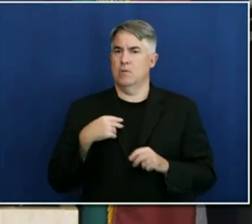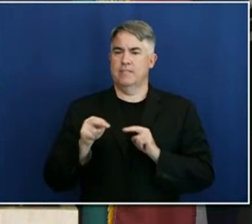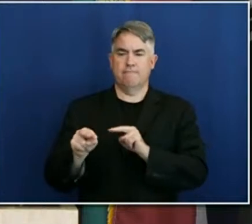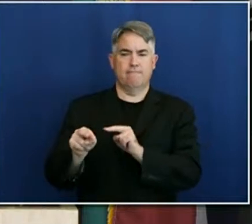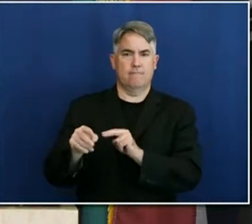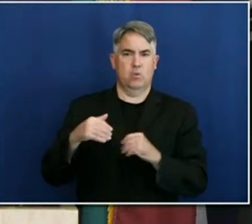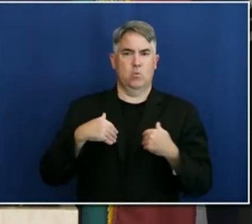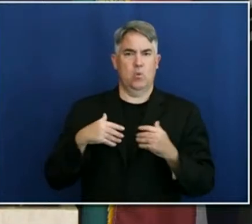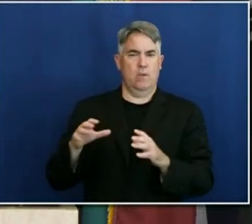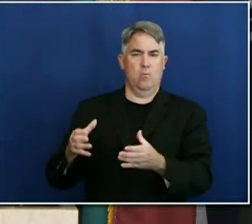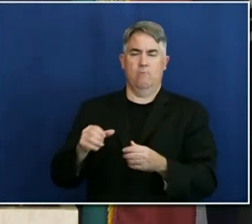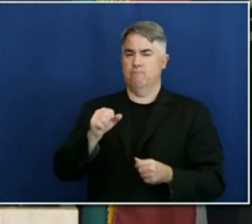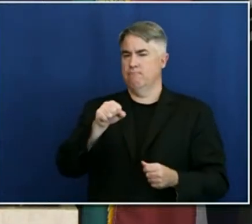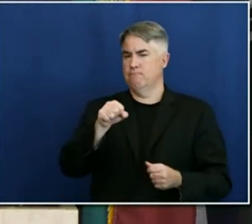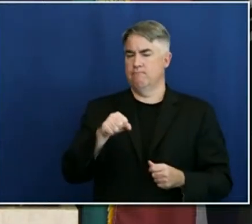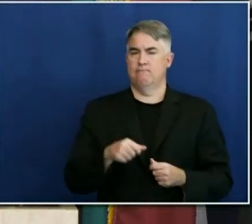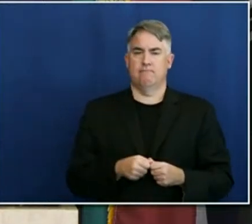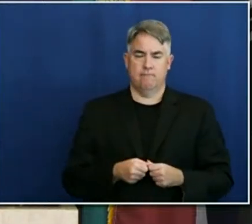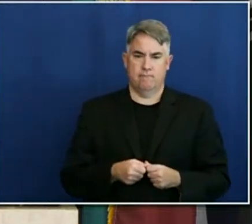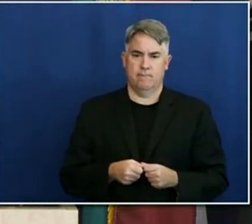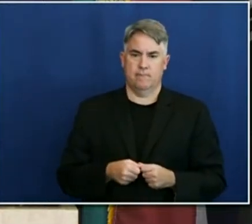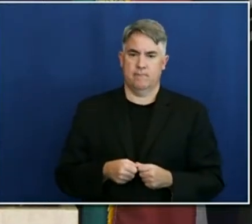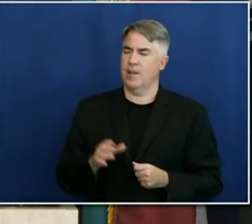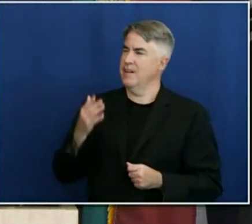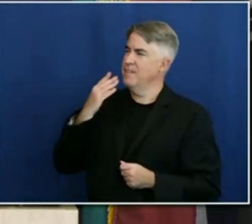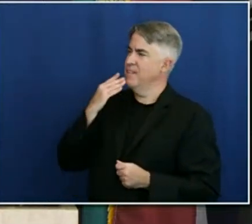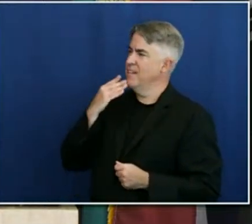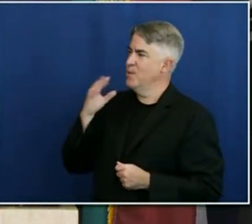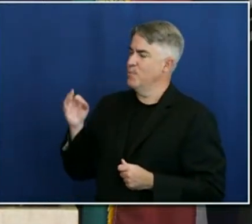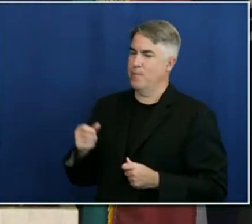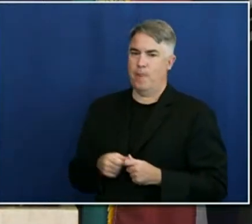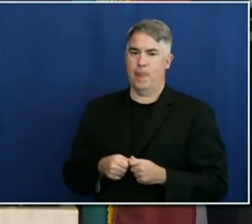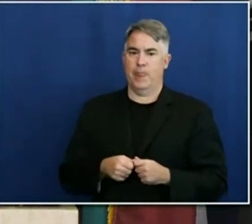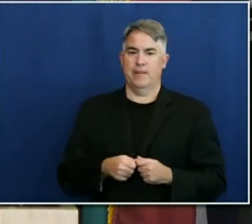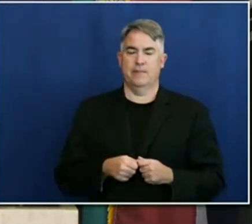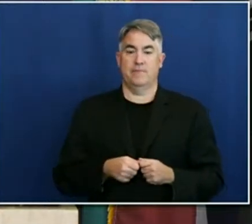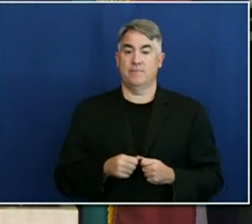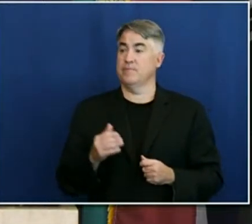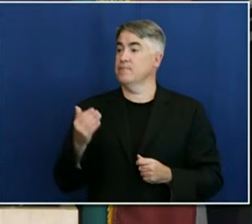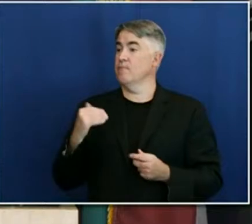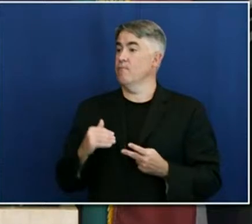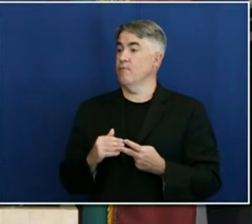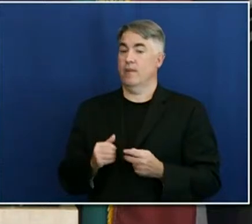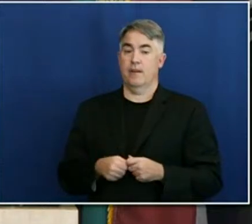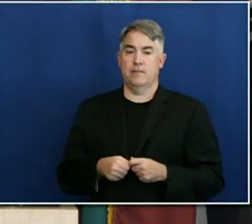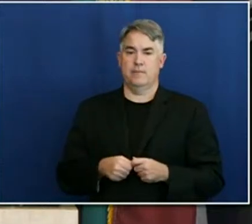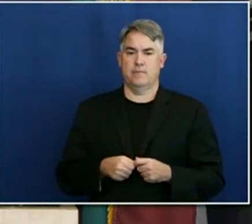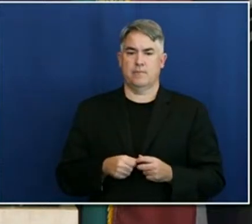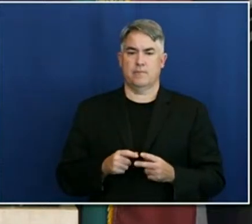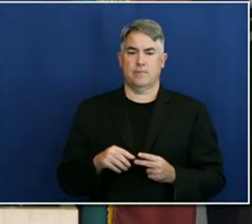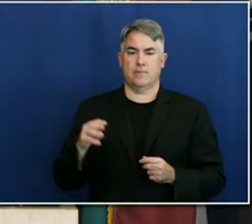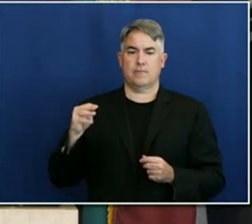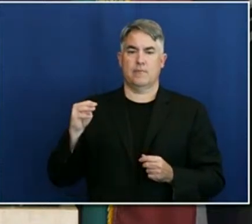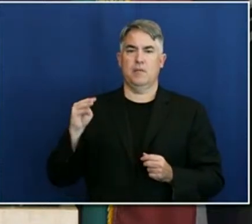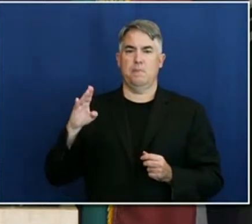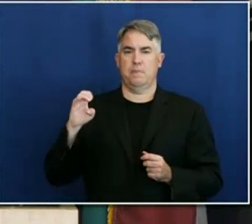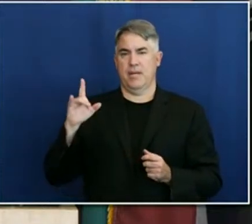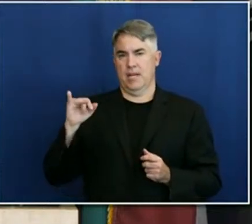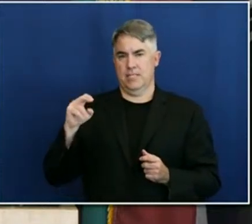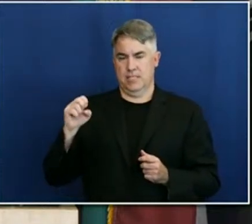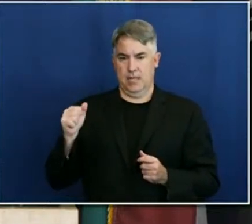on. Thanks. Thanks, Matt. Next question. Melissa Adon, NBC7.